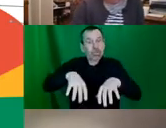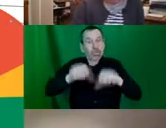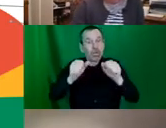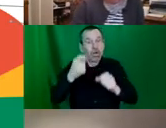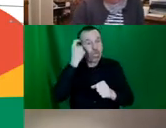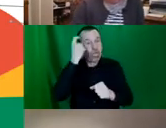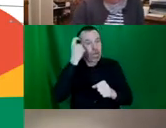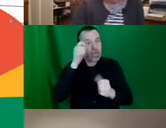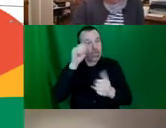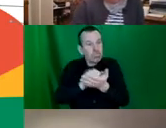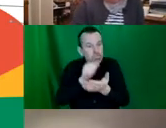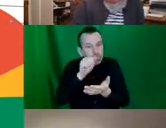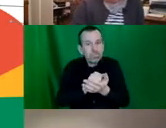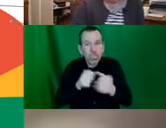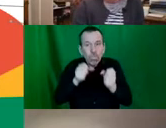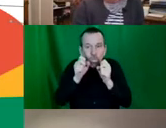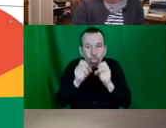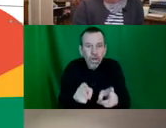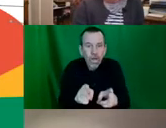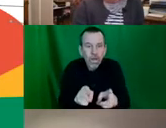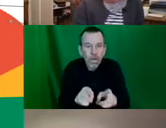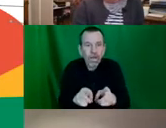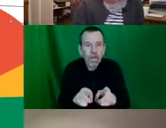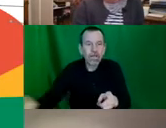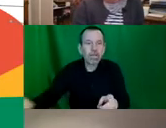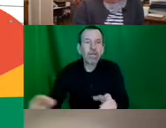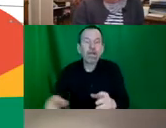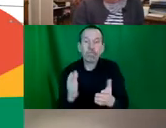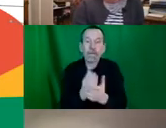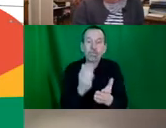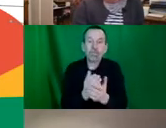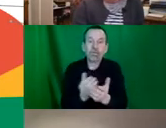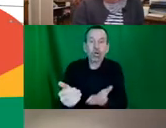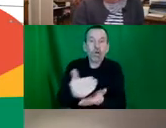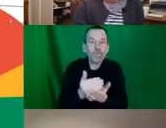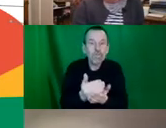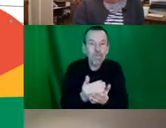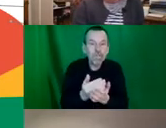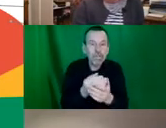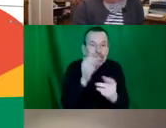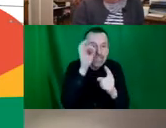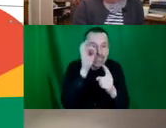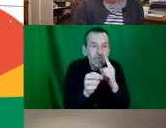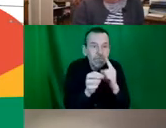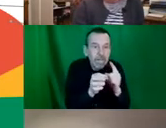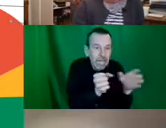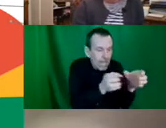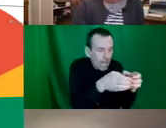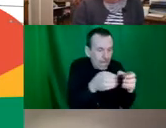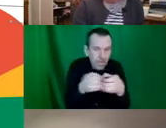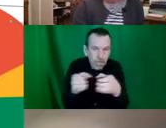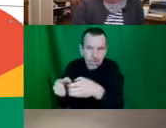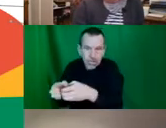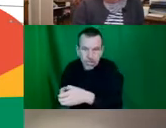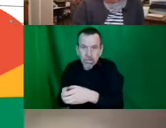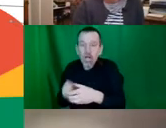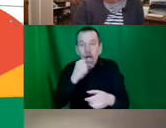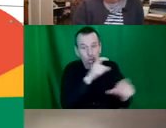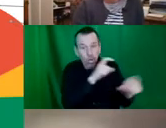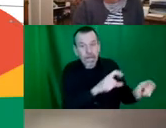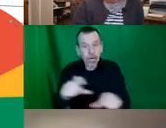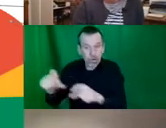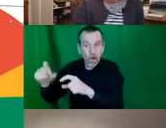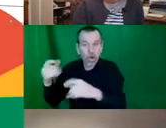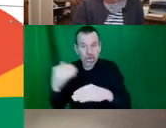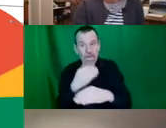see how the work I do as a conservator fits into certain categories. I do plan to continue to complete an activity monitor in a more